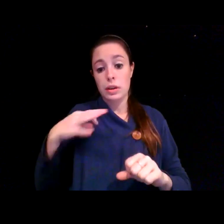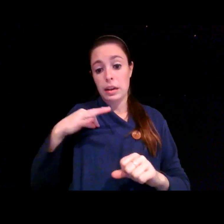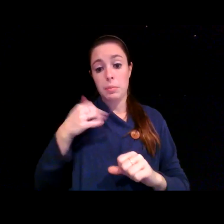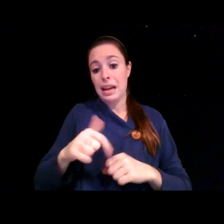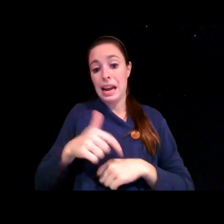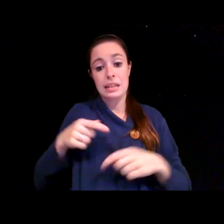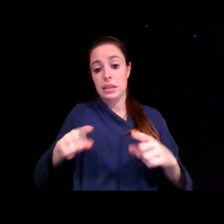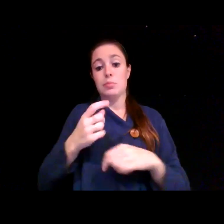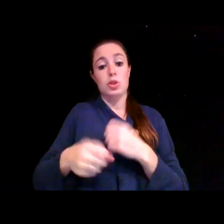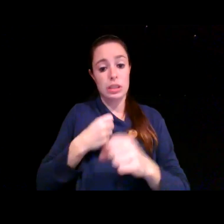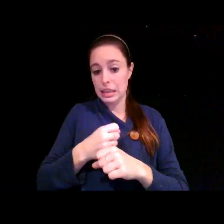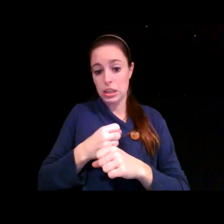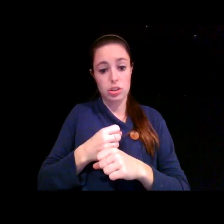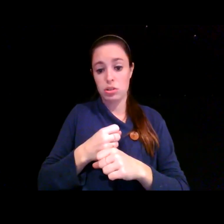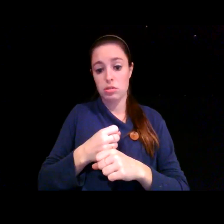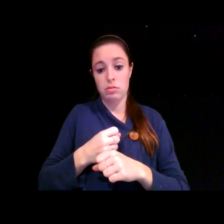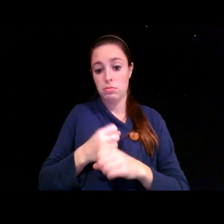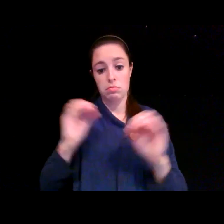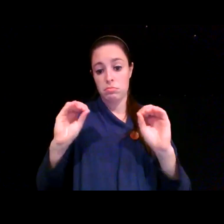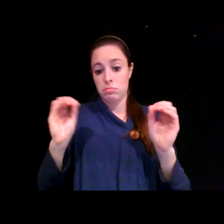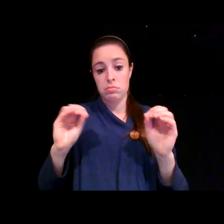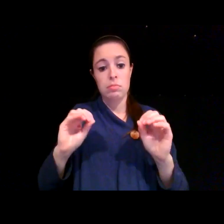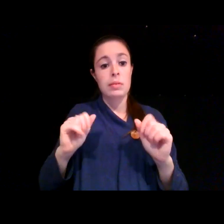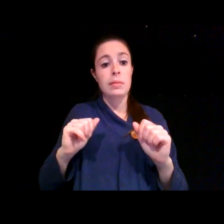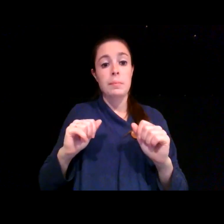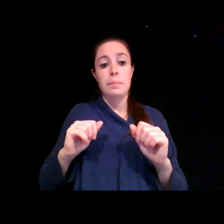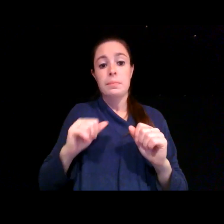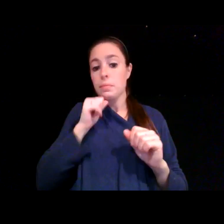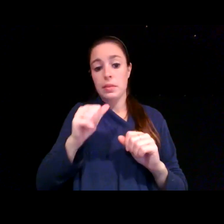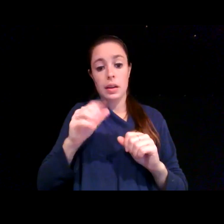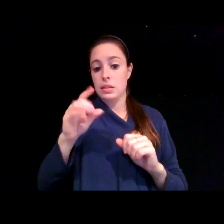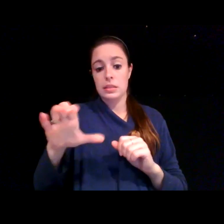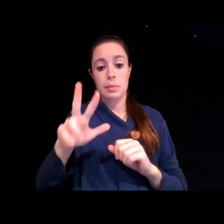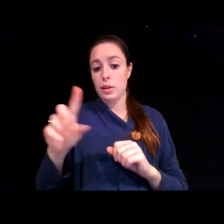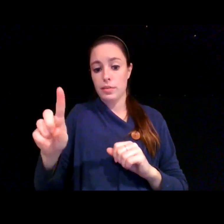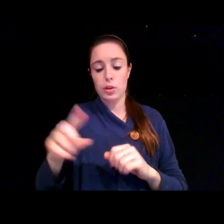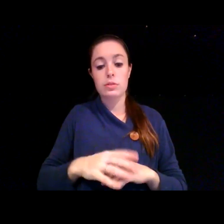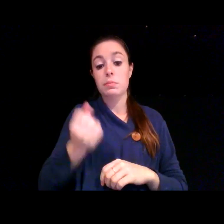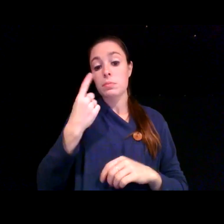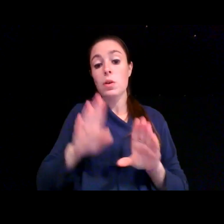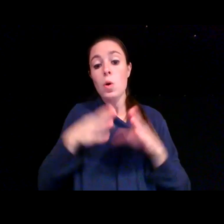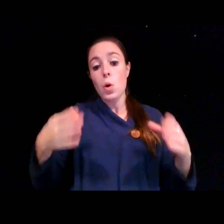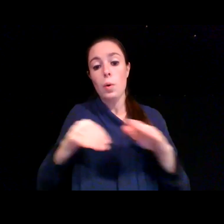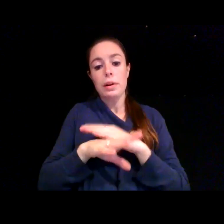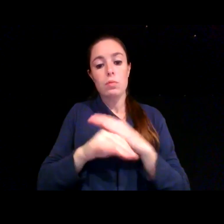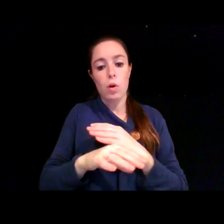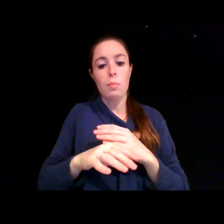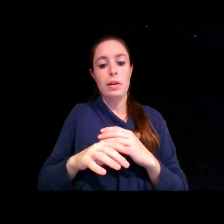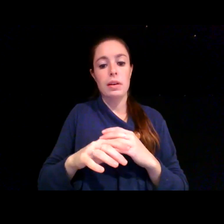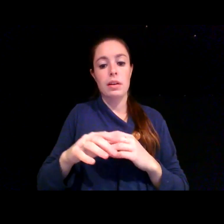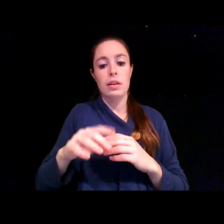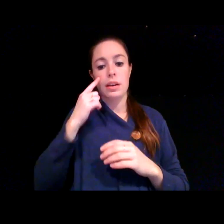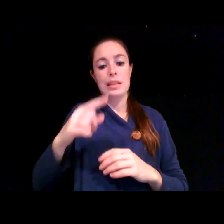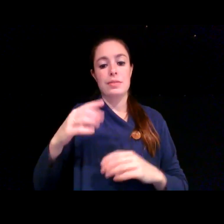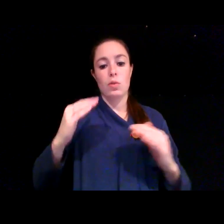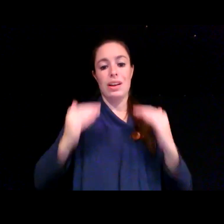the year. Okay. Okay, thank you. Yeah, so open enrollment only applies to advanced premium tax credits and full